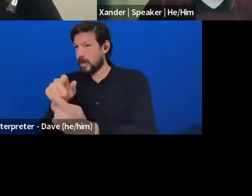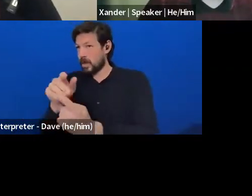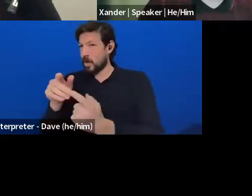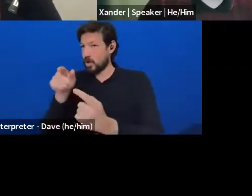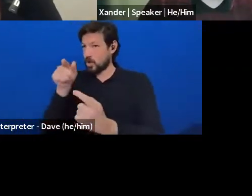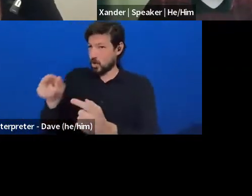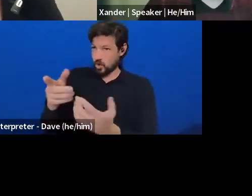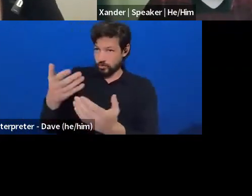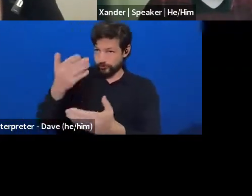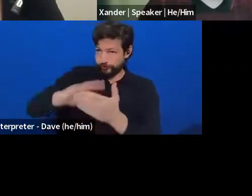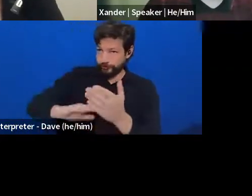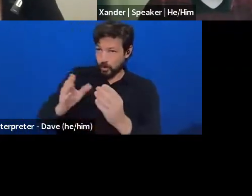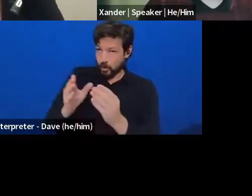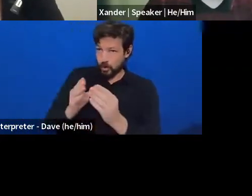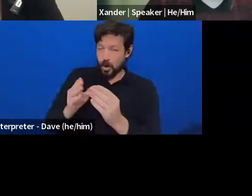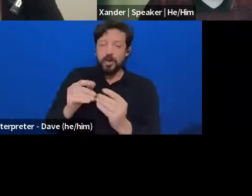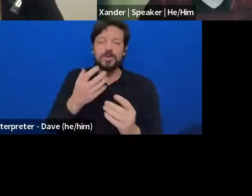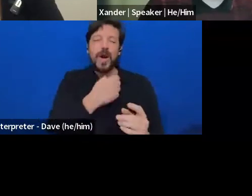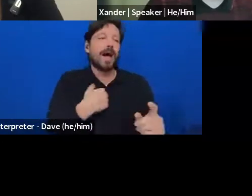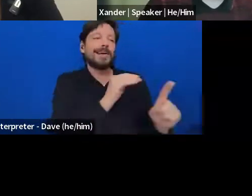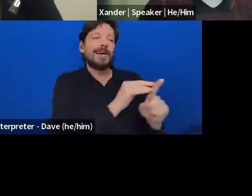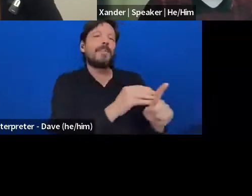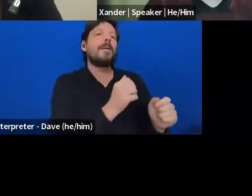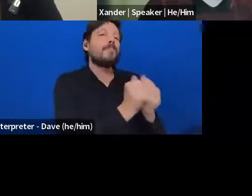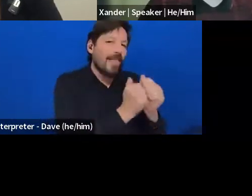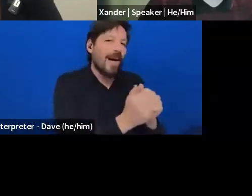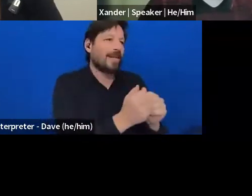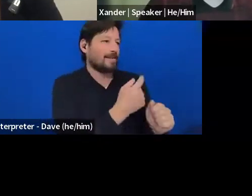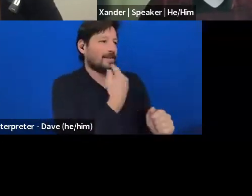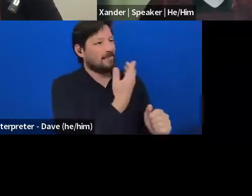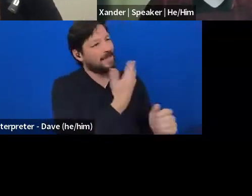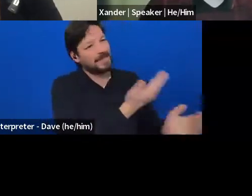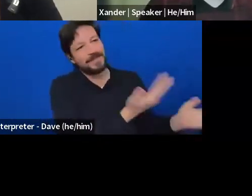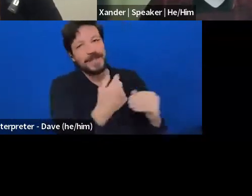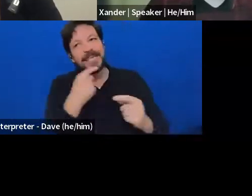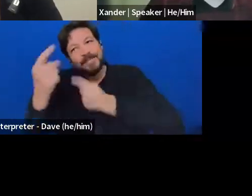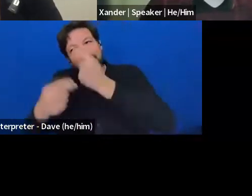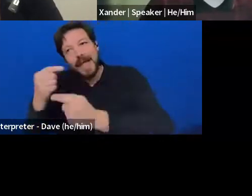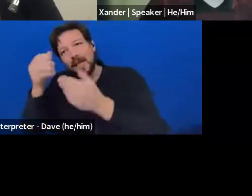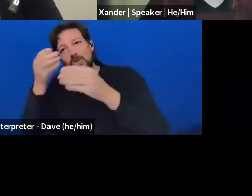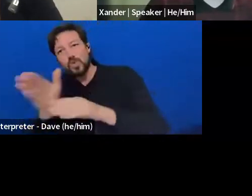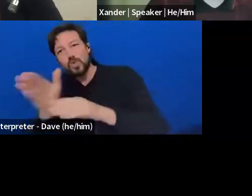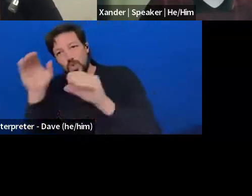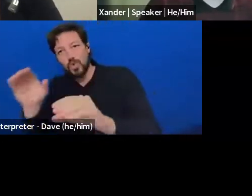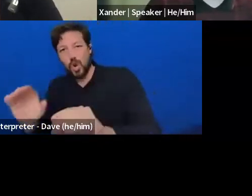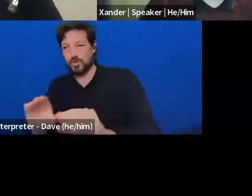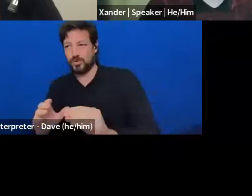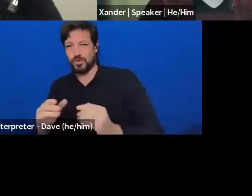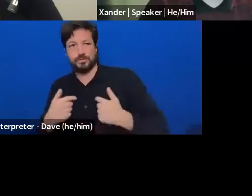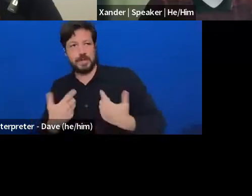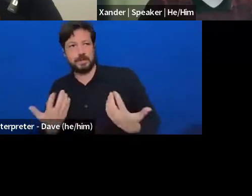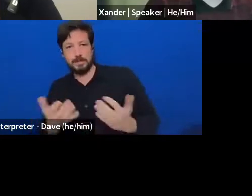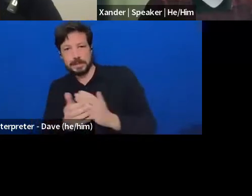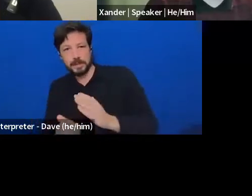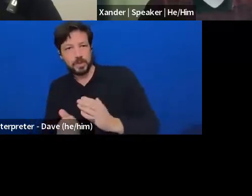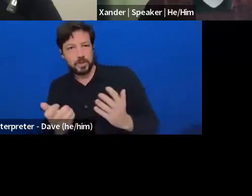do. Can you come to this meeting that I'm having with the coach, and being able to explain these things and having like both